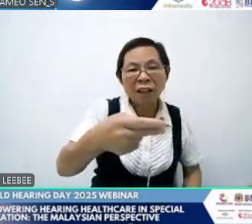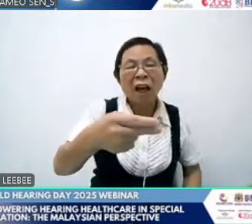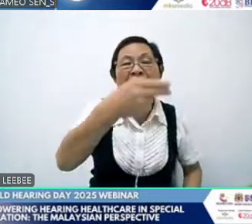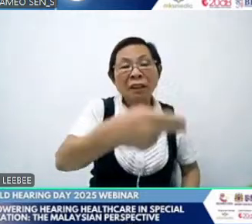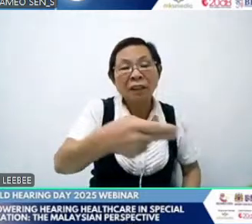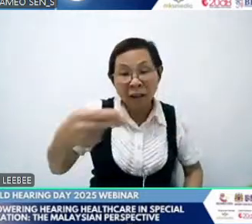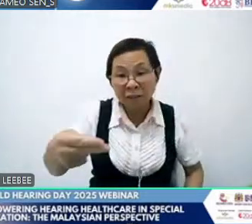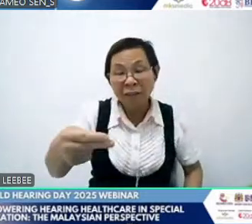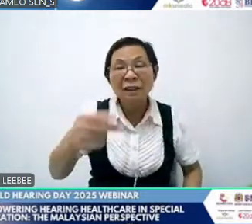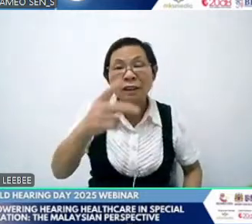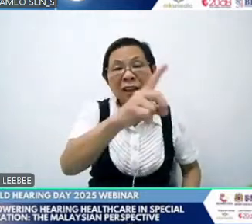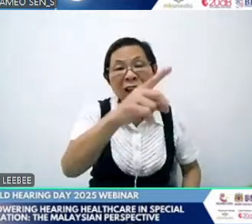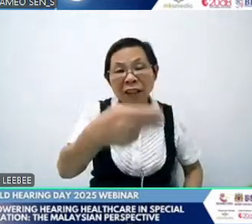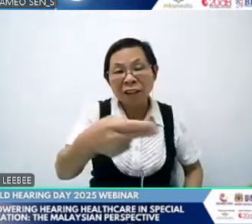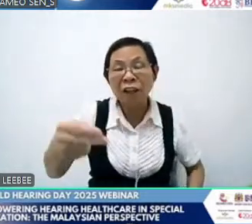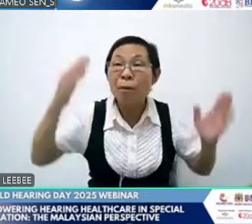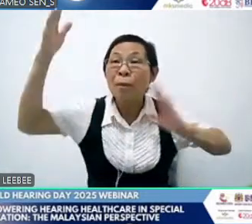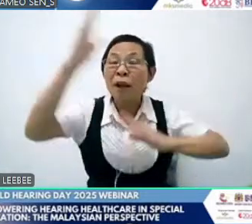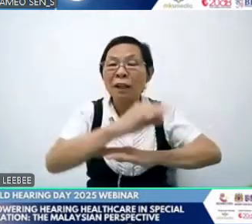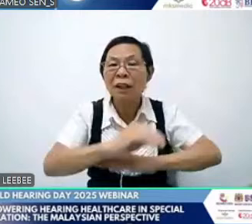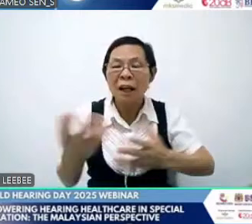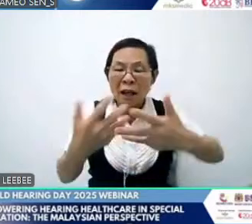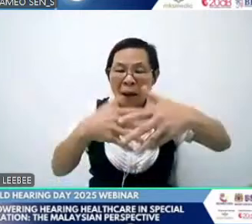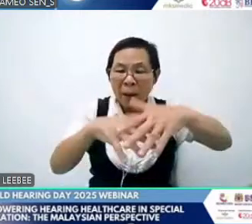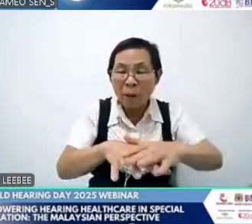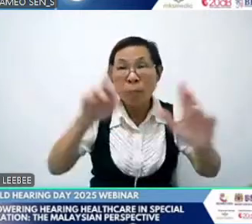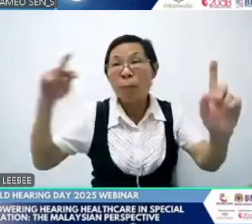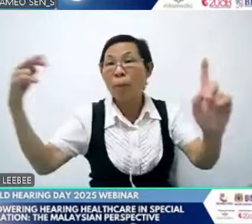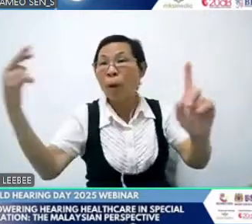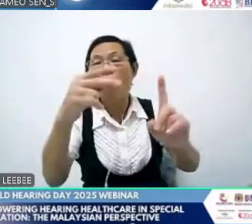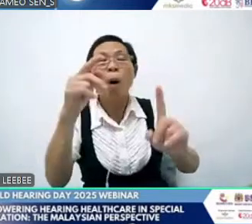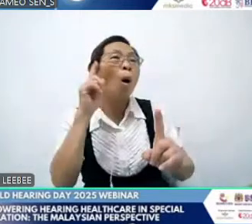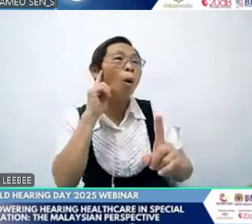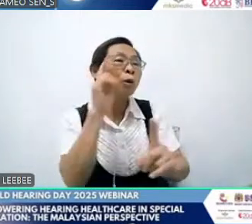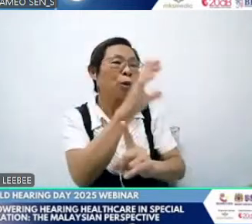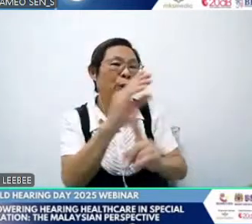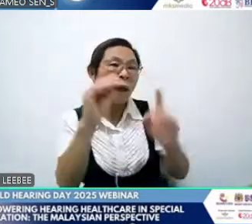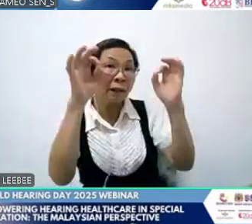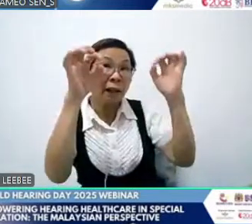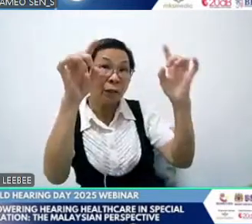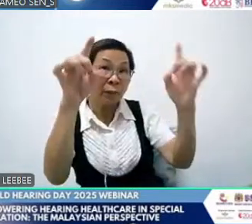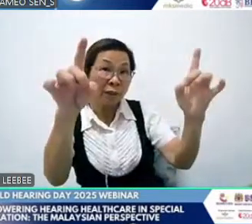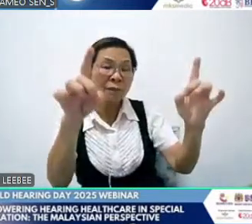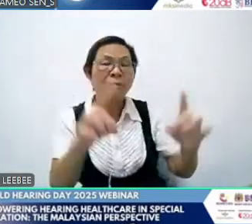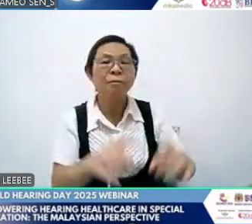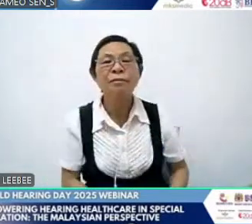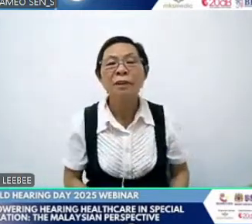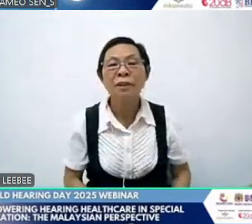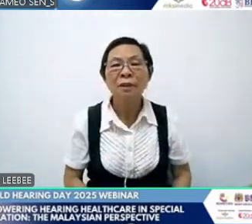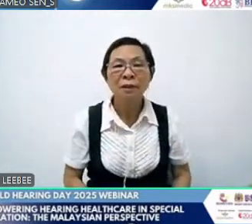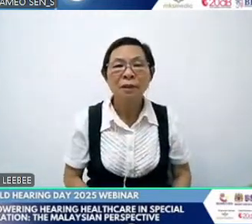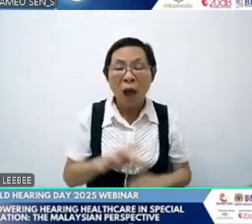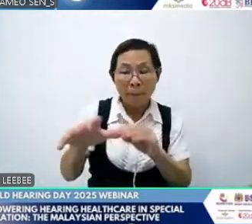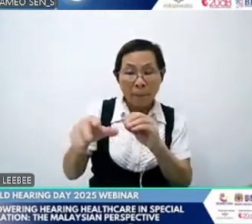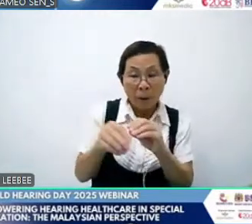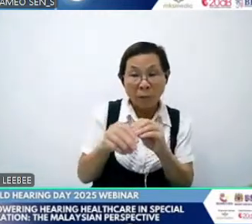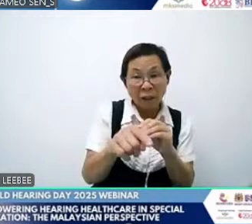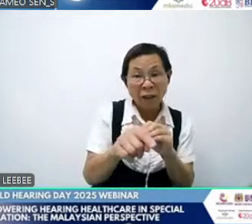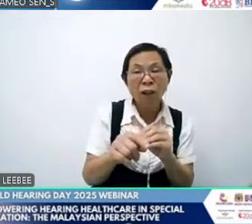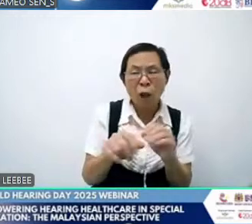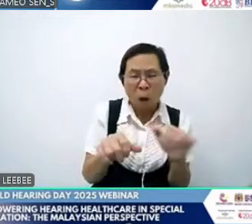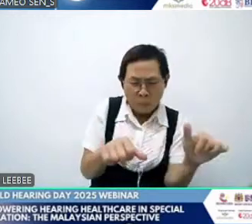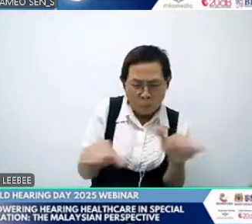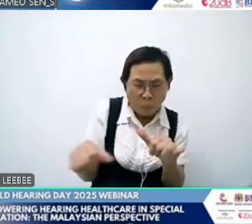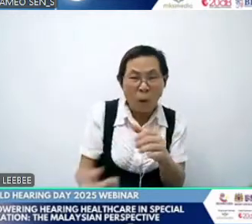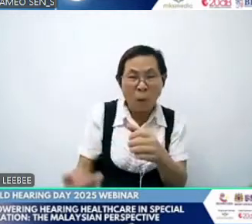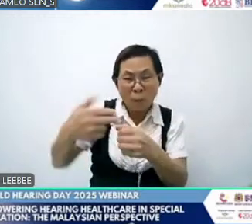Malaysia, integrating perspective from both audiology and education. Additionally, she is actively involved in